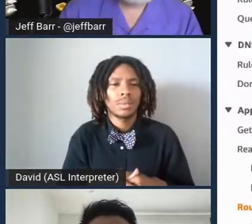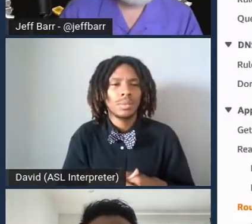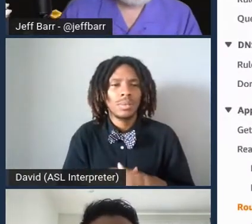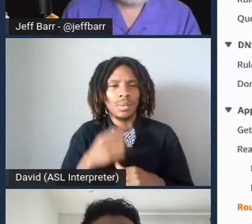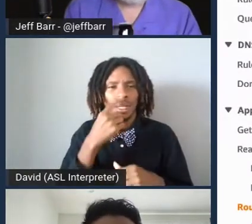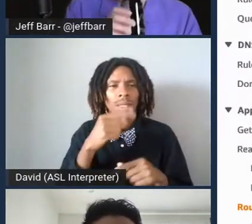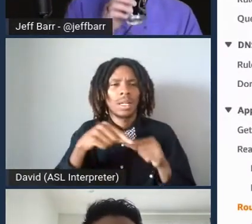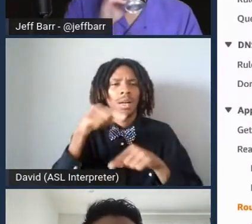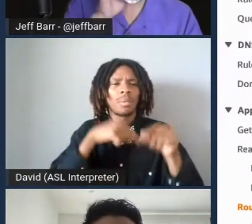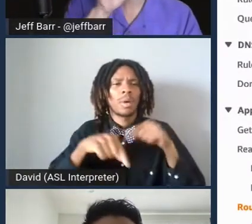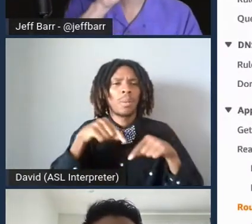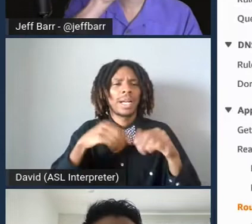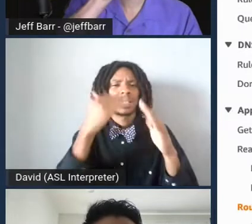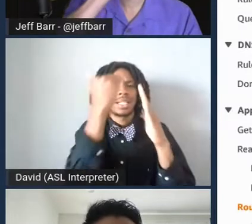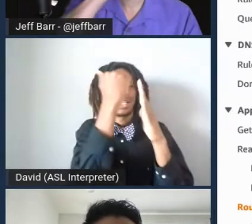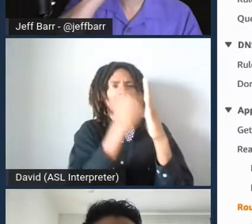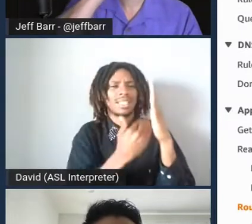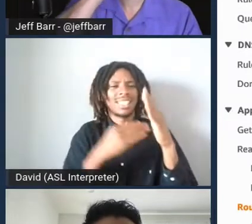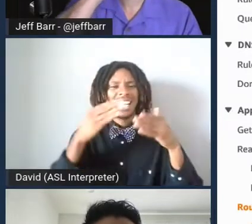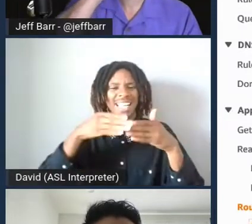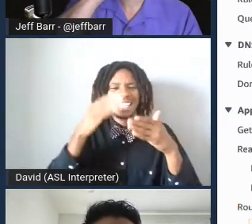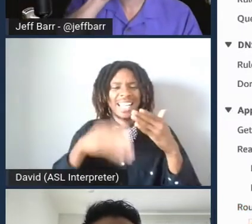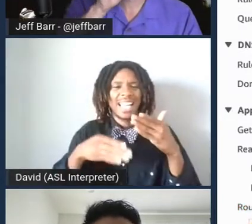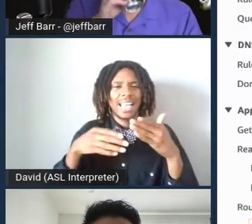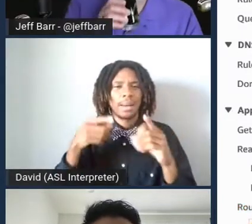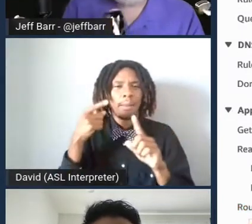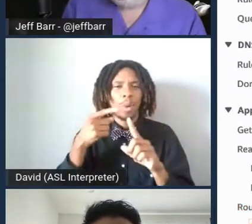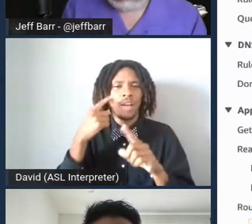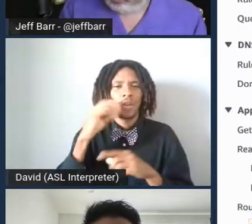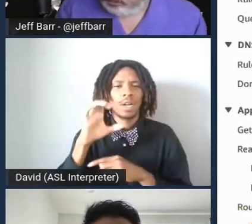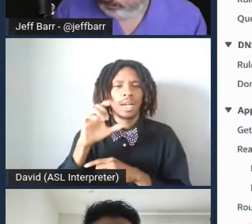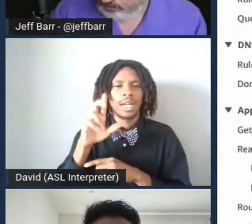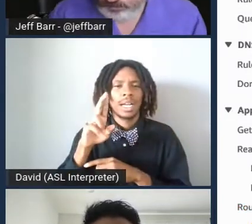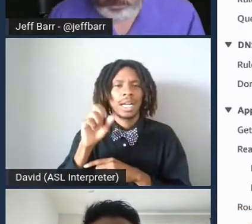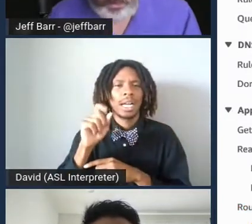list of endpoints that you had for the cluster? Sure.